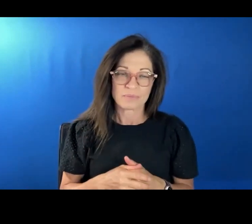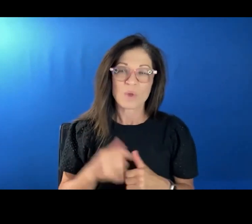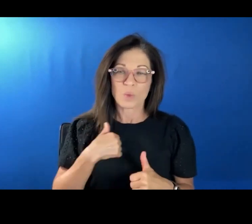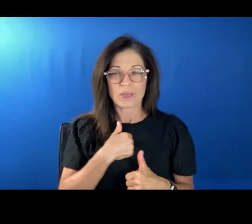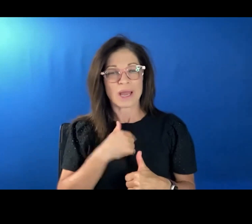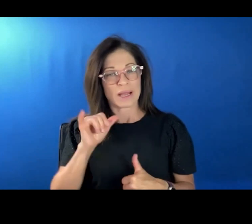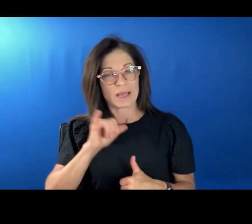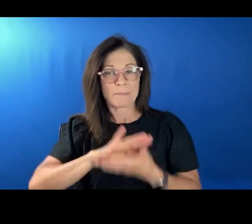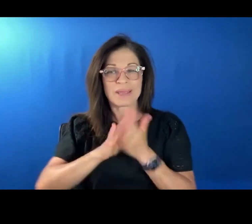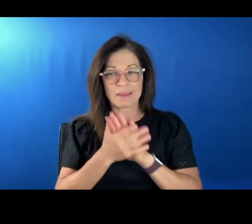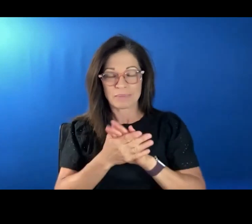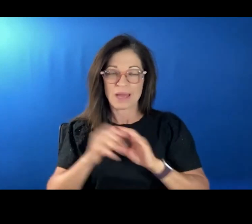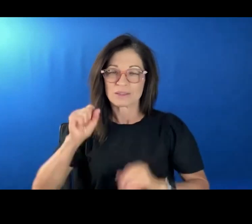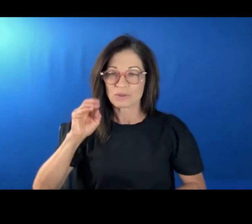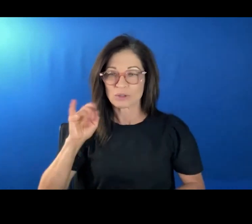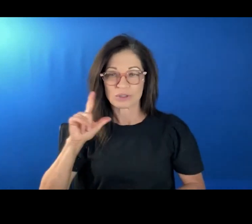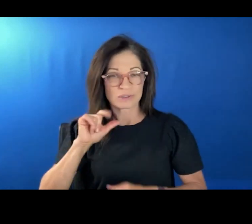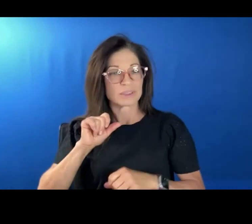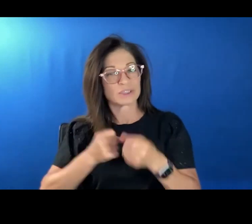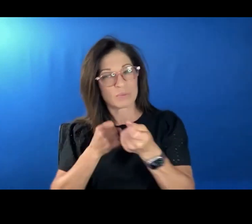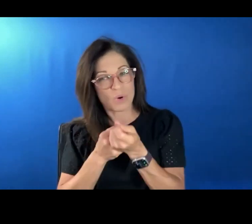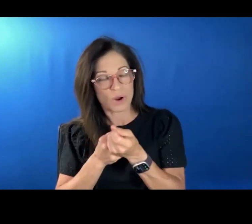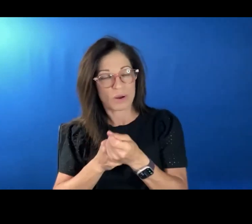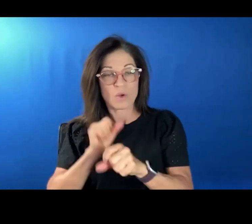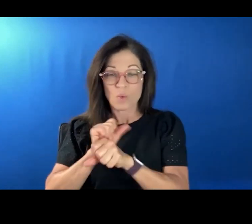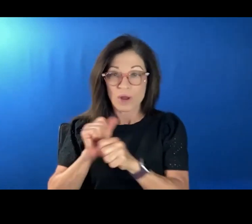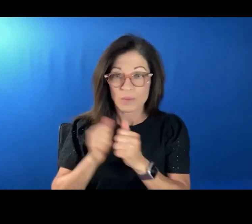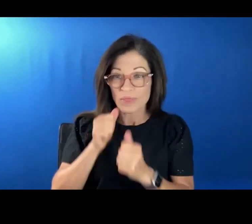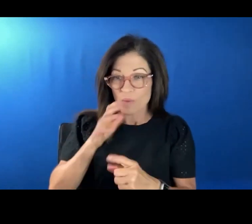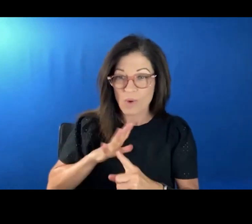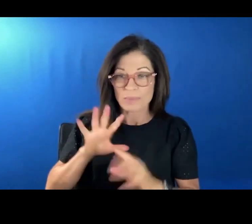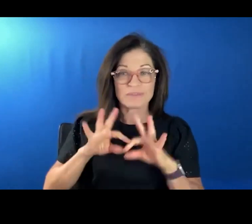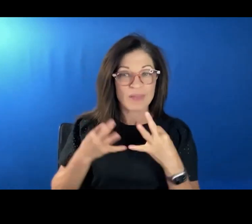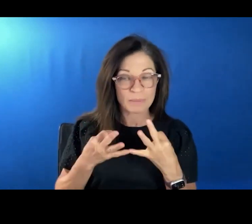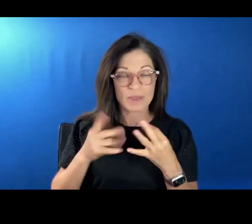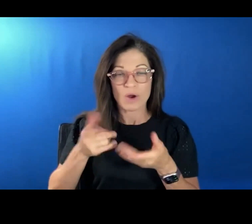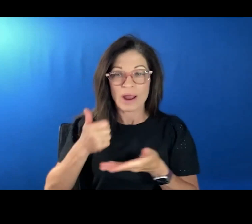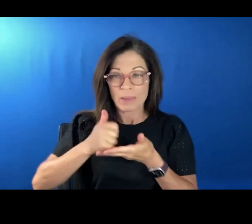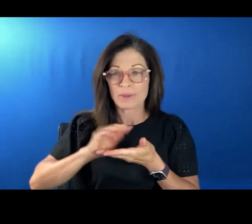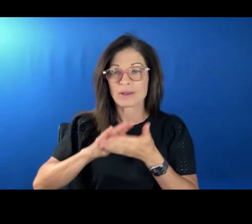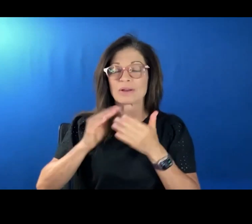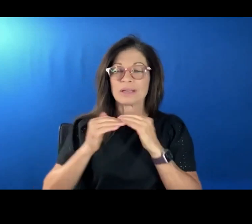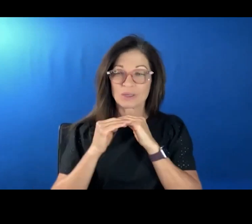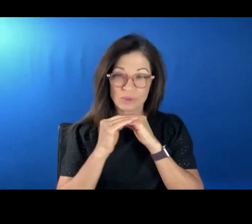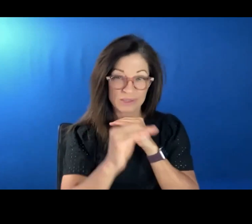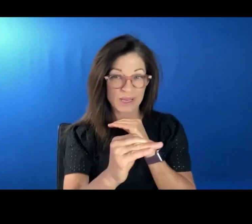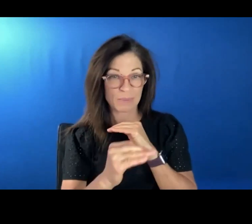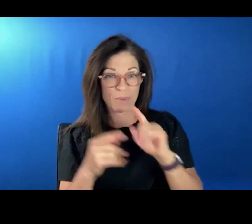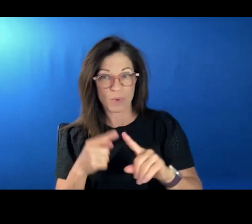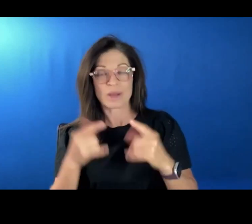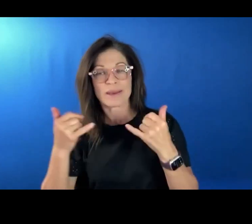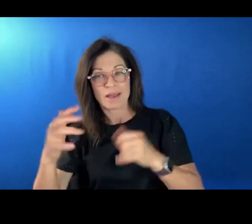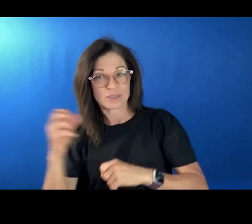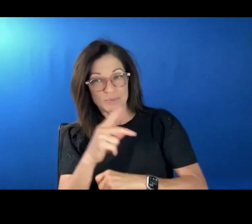the social support, working with her family, maintaining or getting her to a point of stability where she's back in the